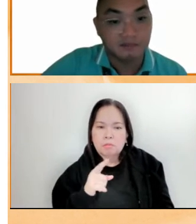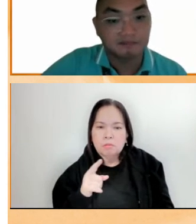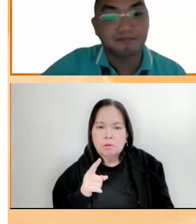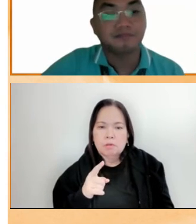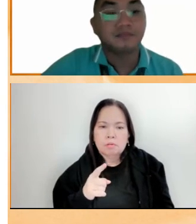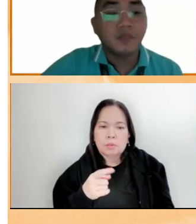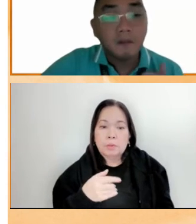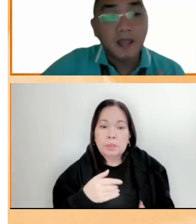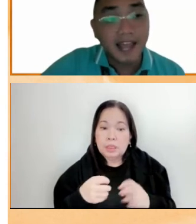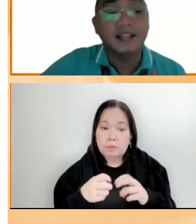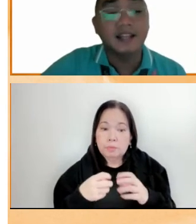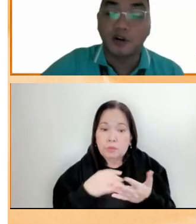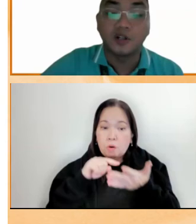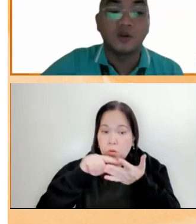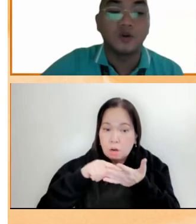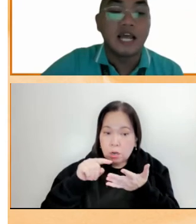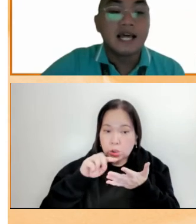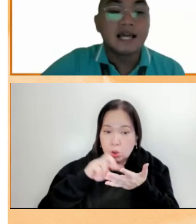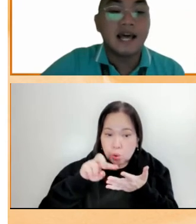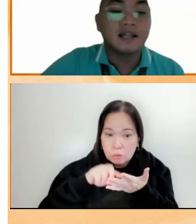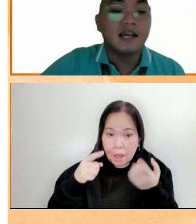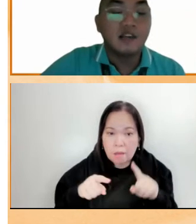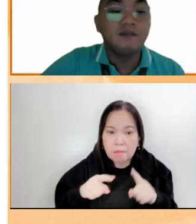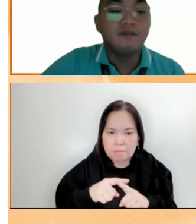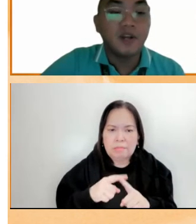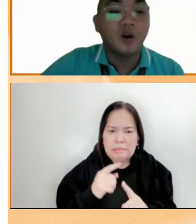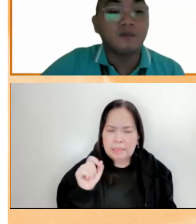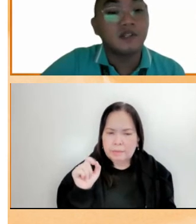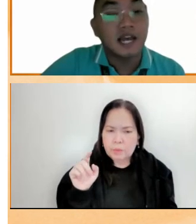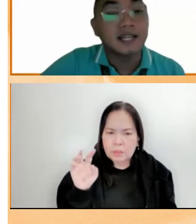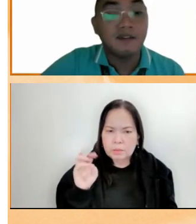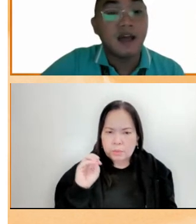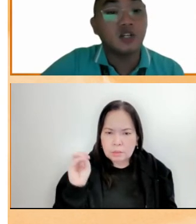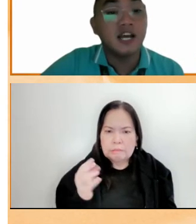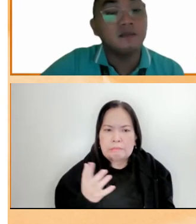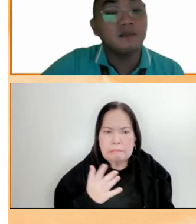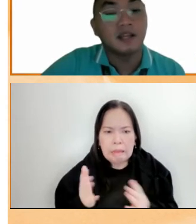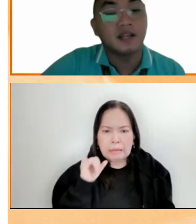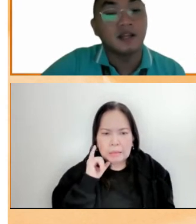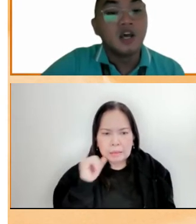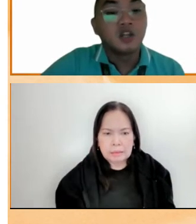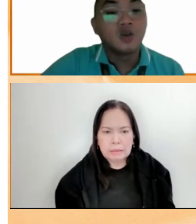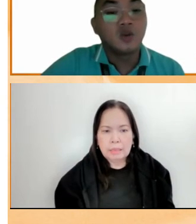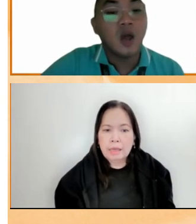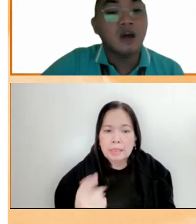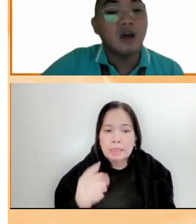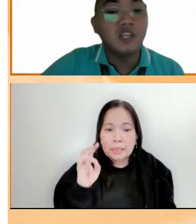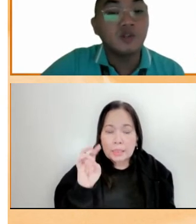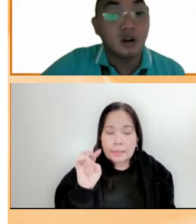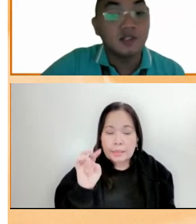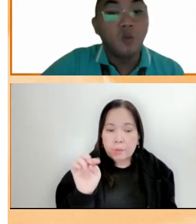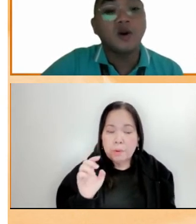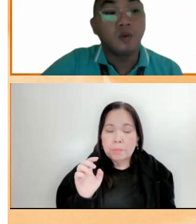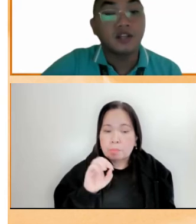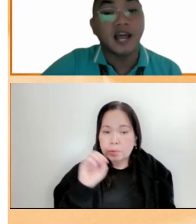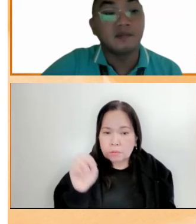survey. And important to note that 7.1% have actually admitted to having used